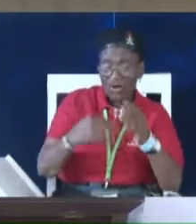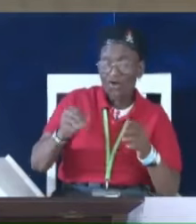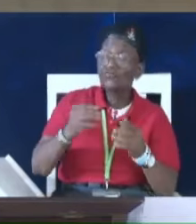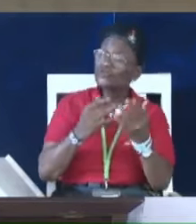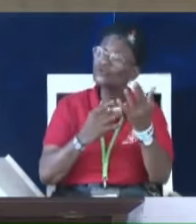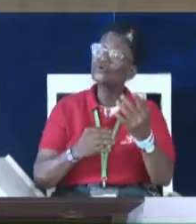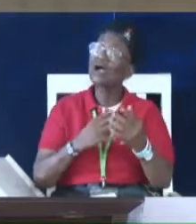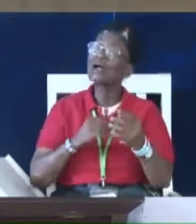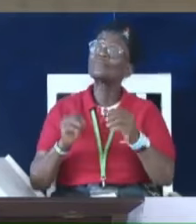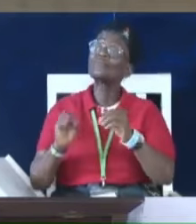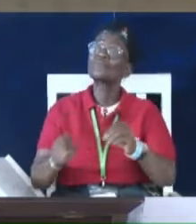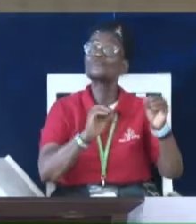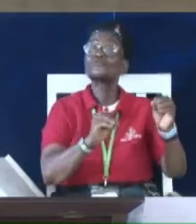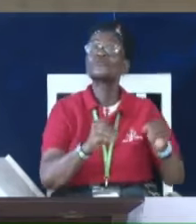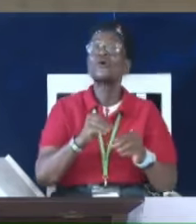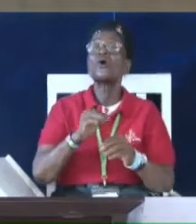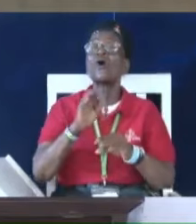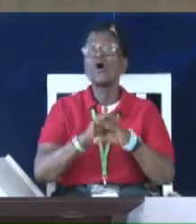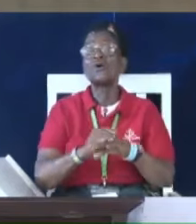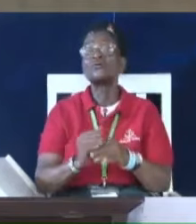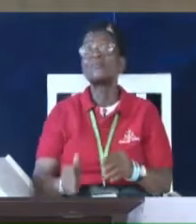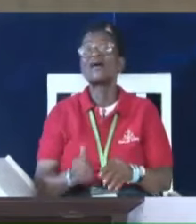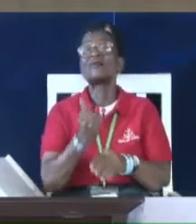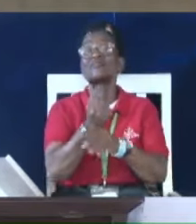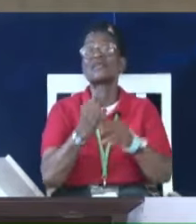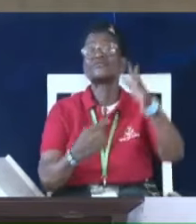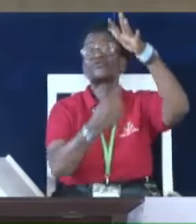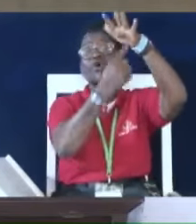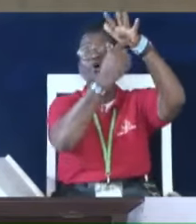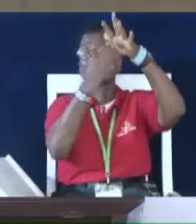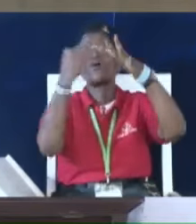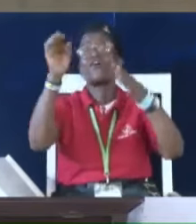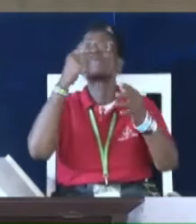of praises.